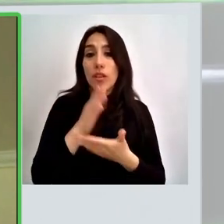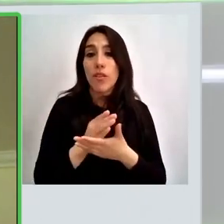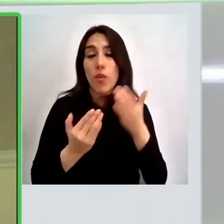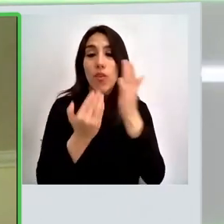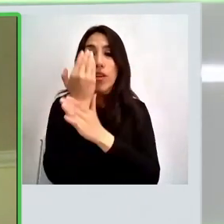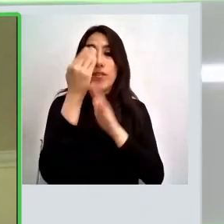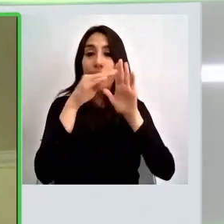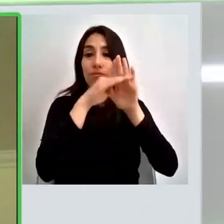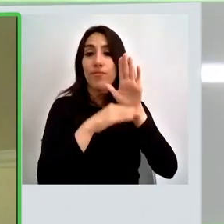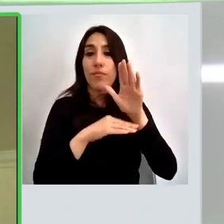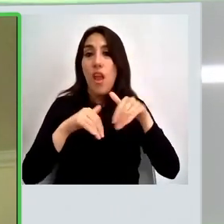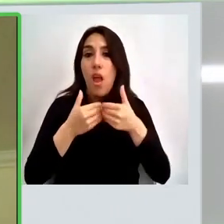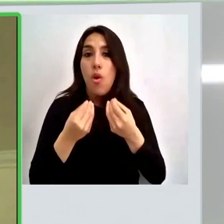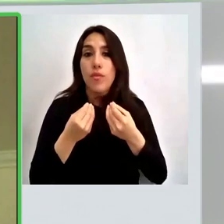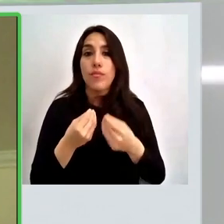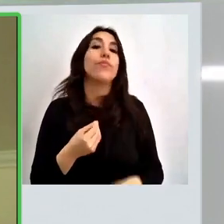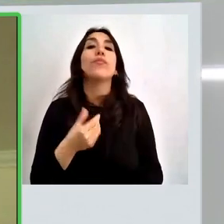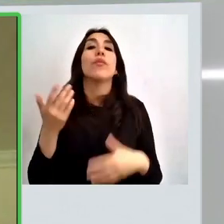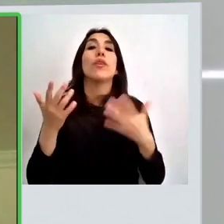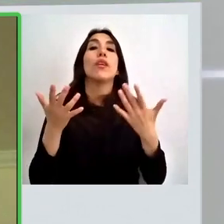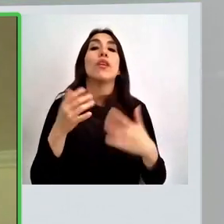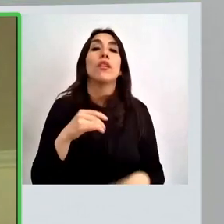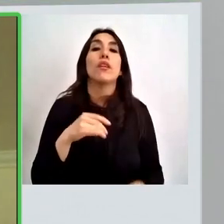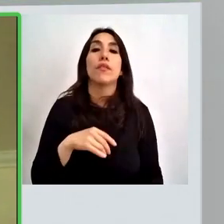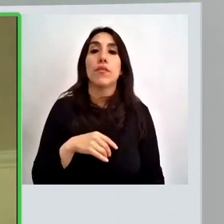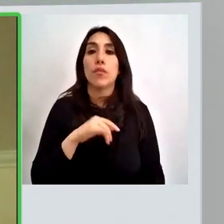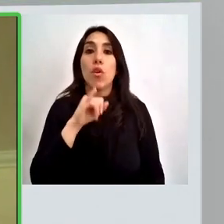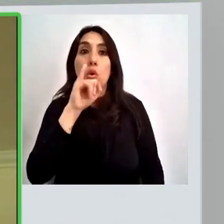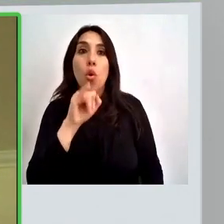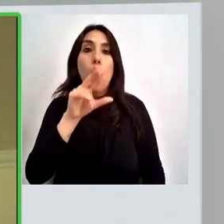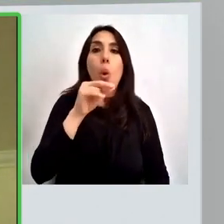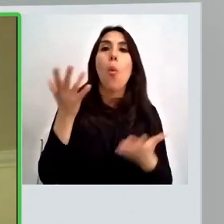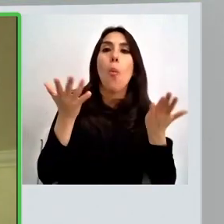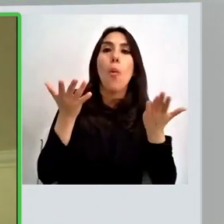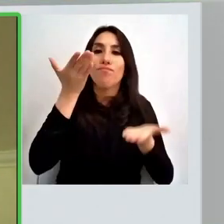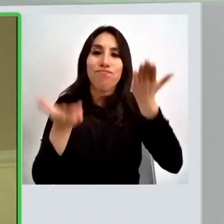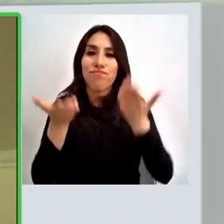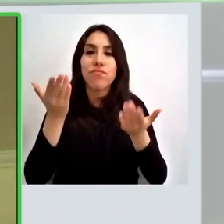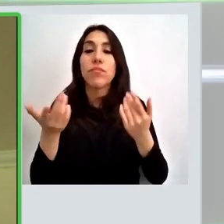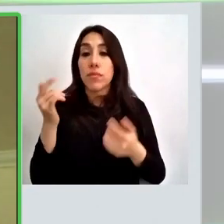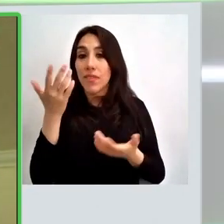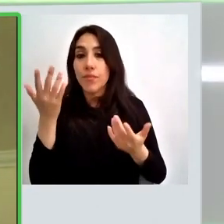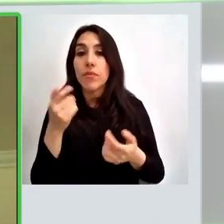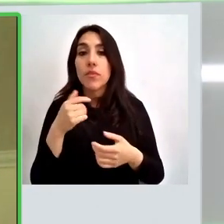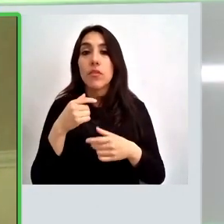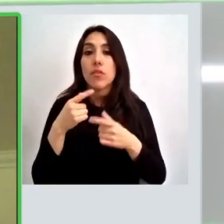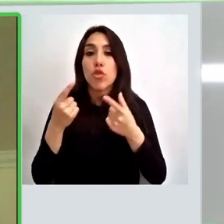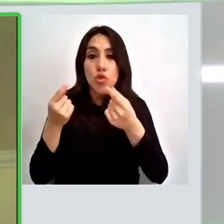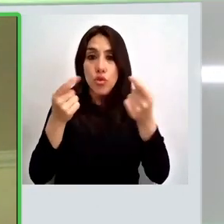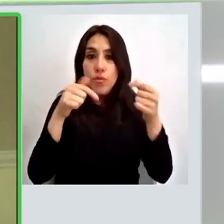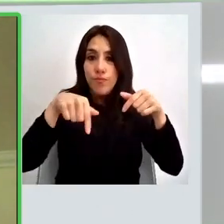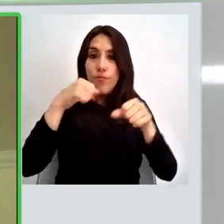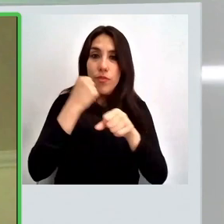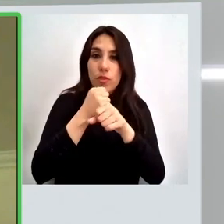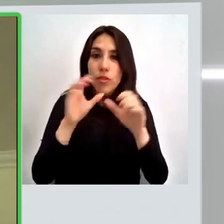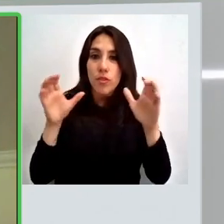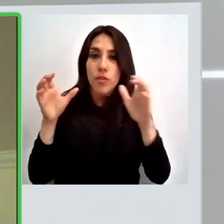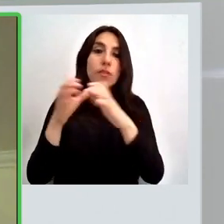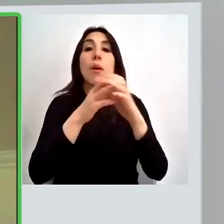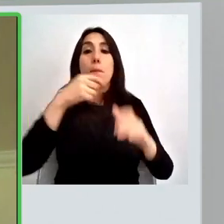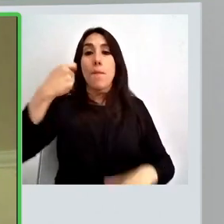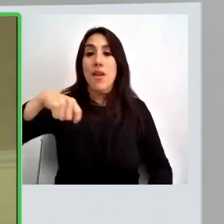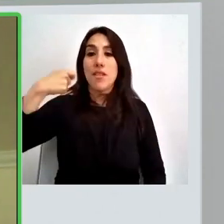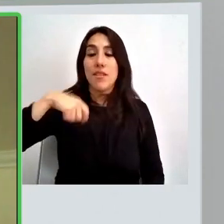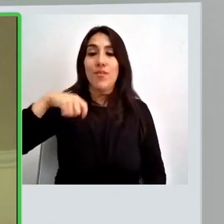some non-governmental, maybe some governmental, to make sure that the legislation is